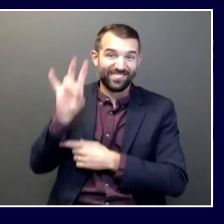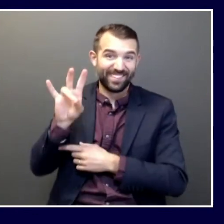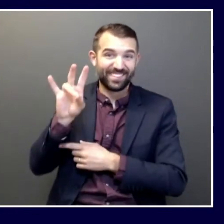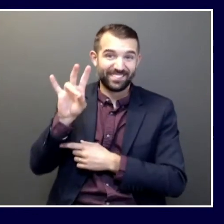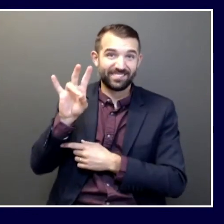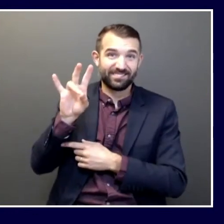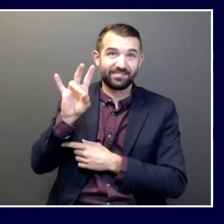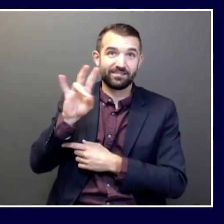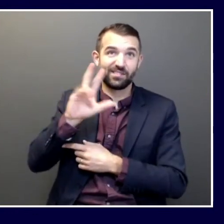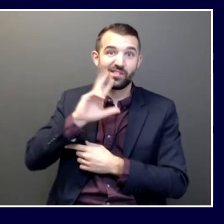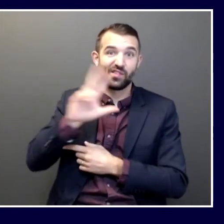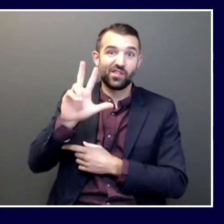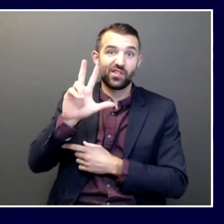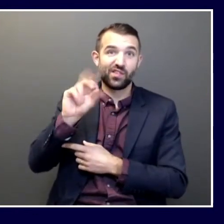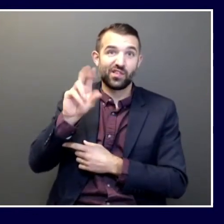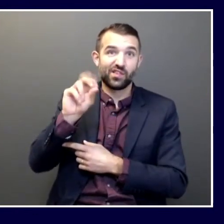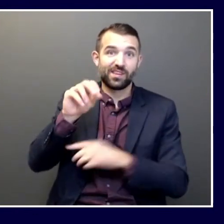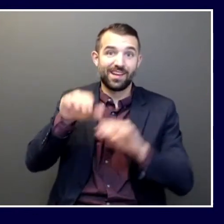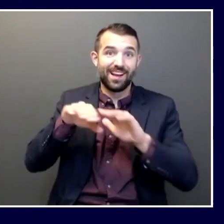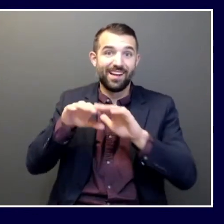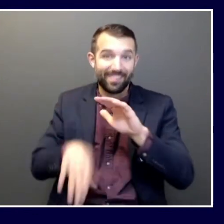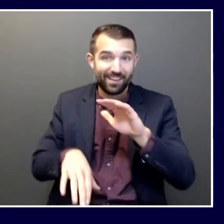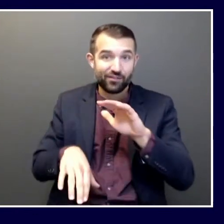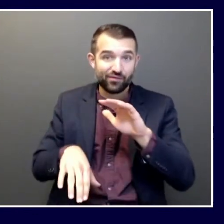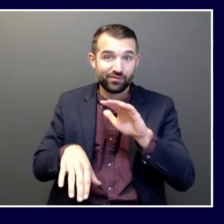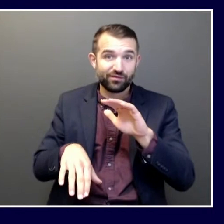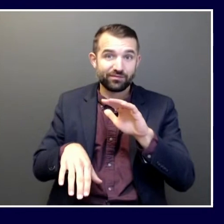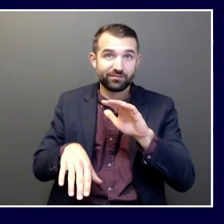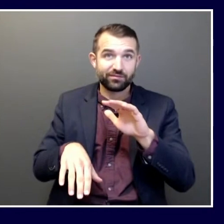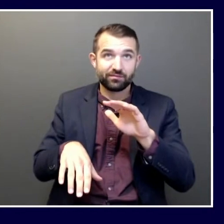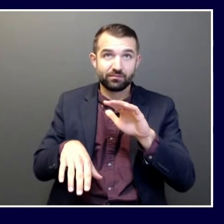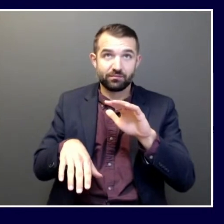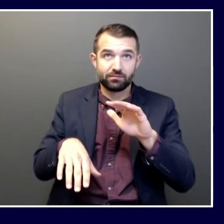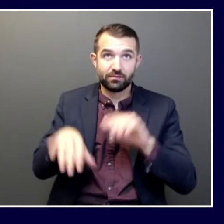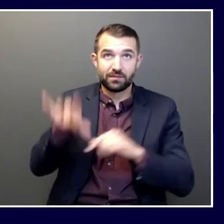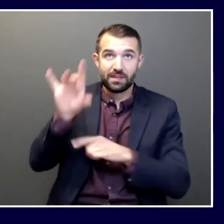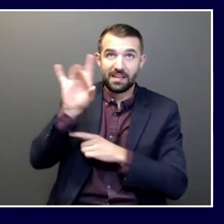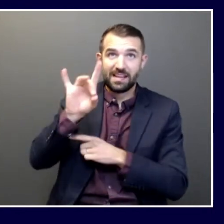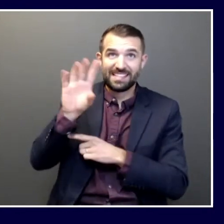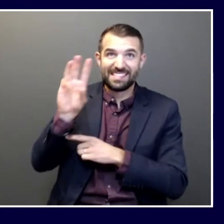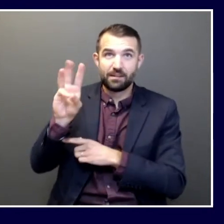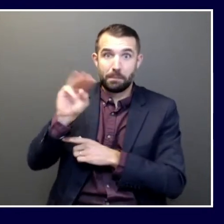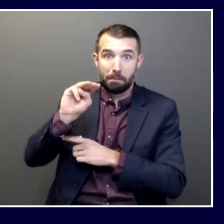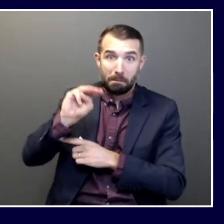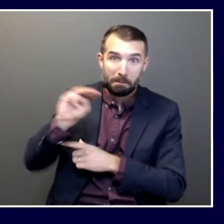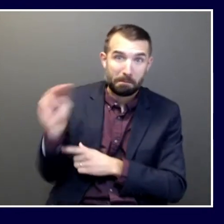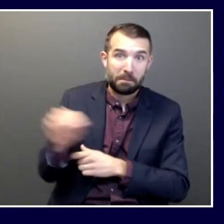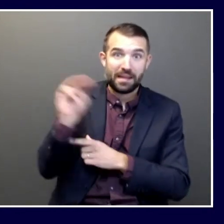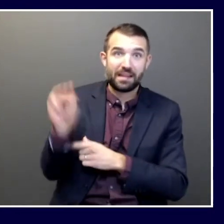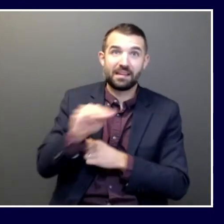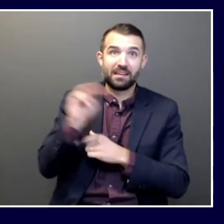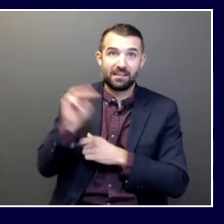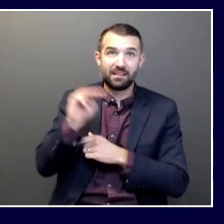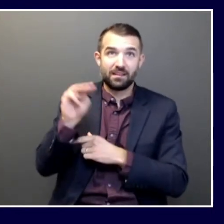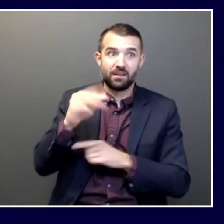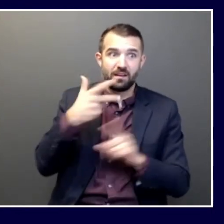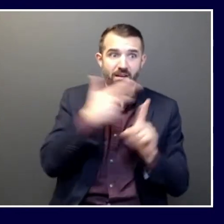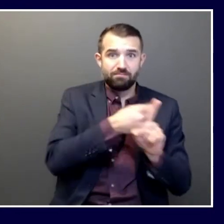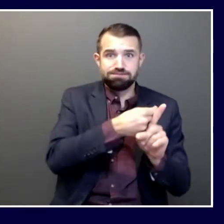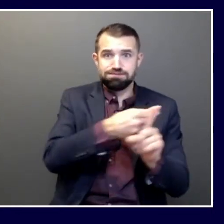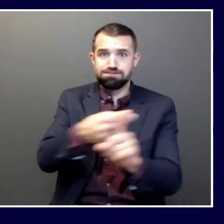30. That is out of 86 million doses that have been administered.